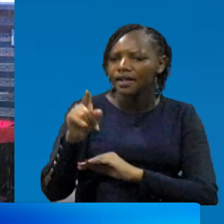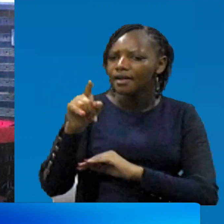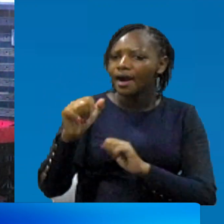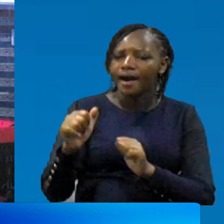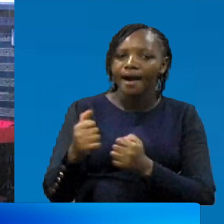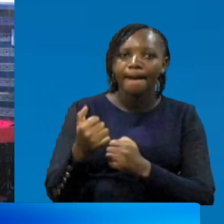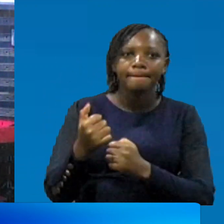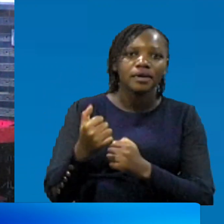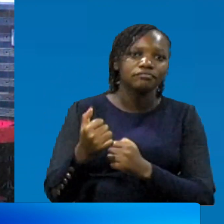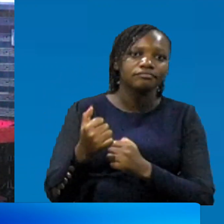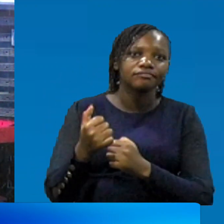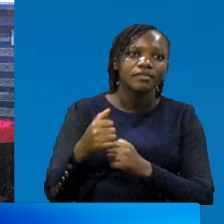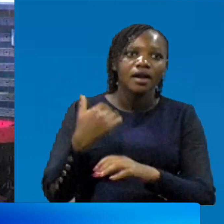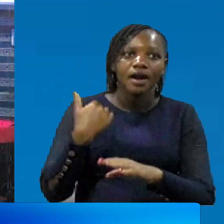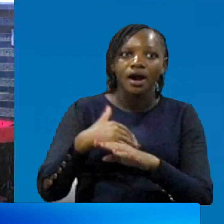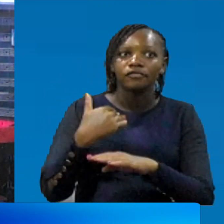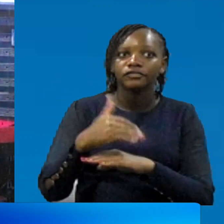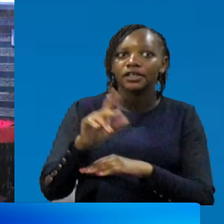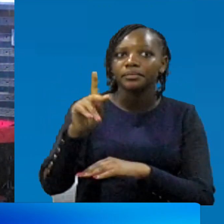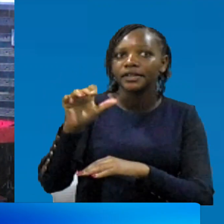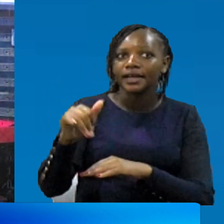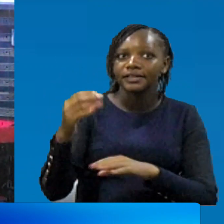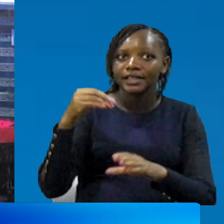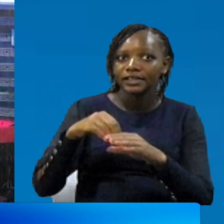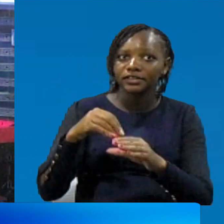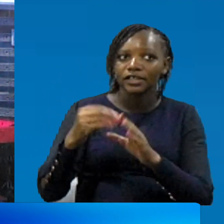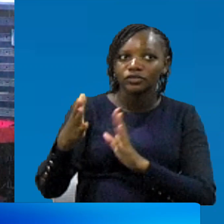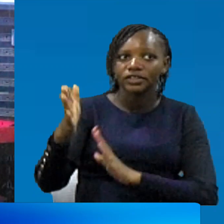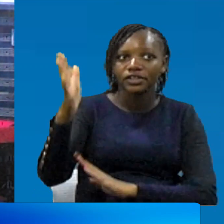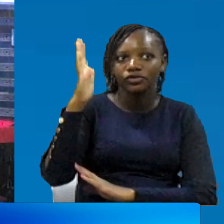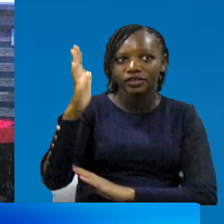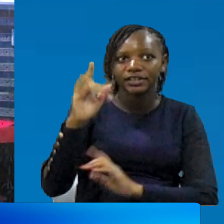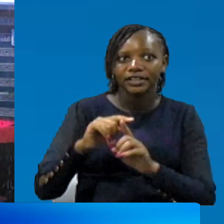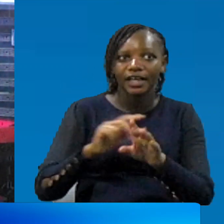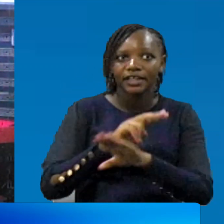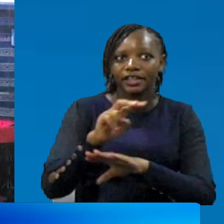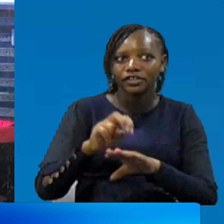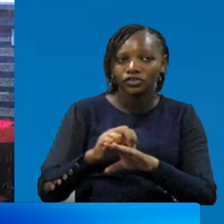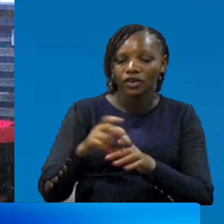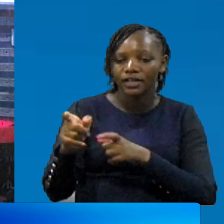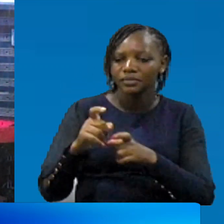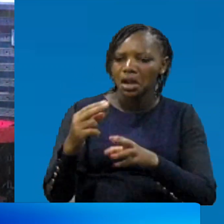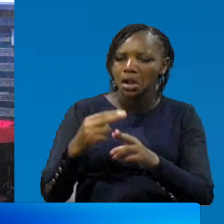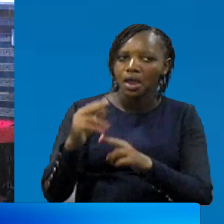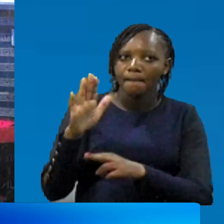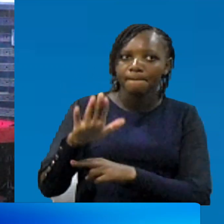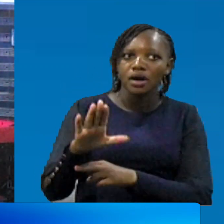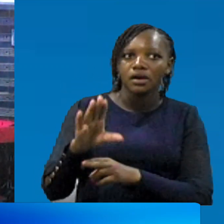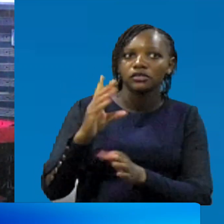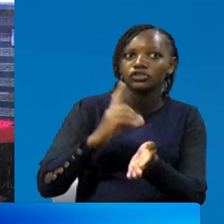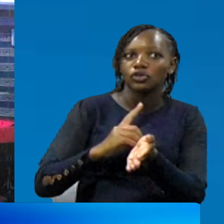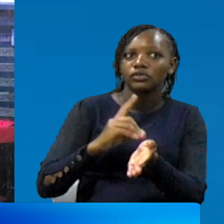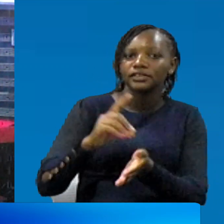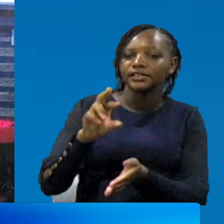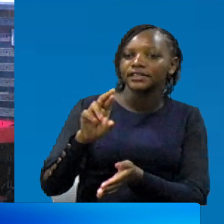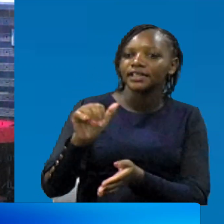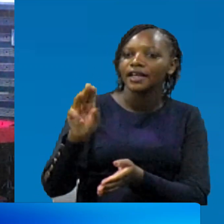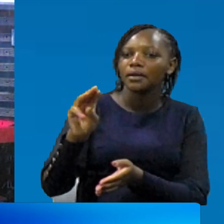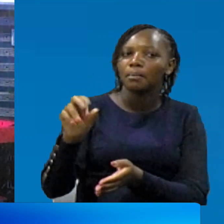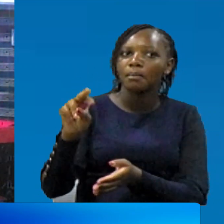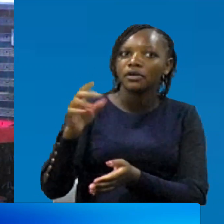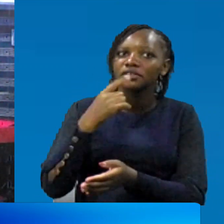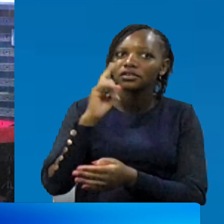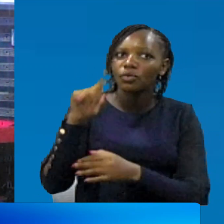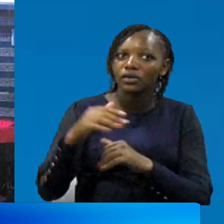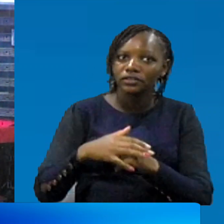the Principal Secretary for Internal Security and National Administration, Dr. Raymond Omolo, who said this goal